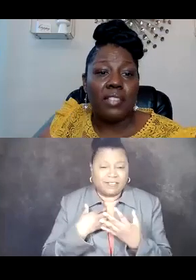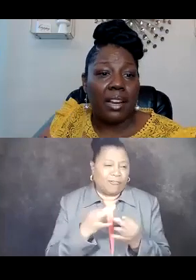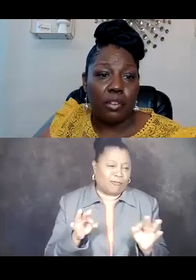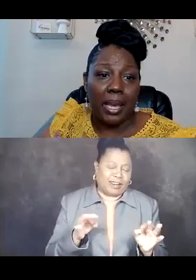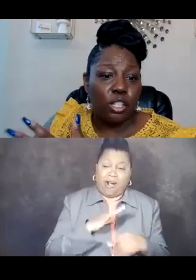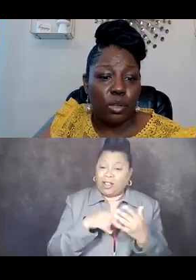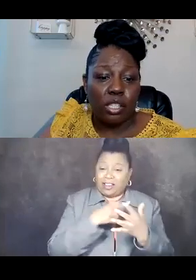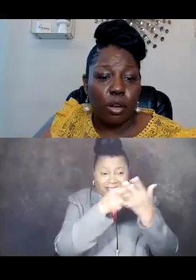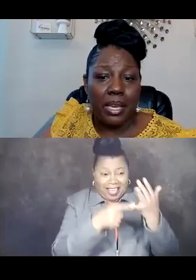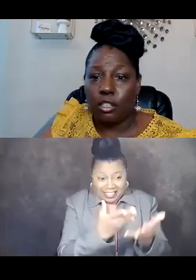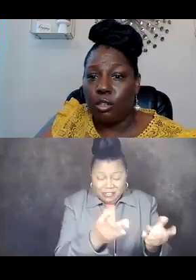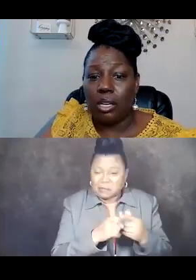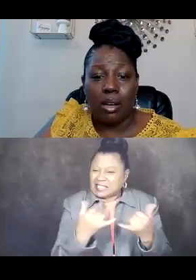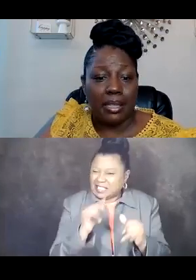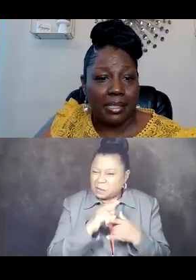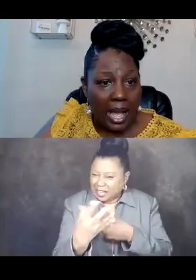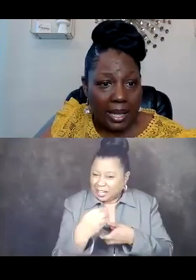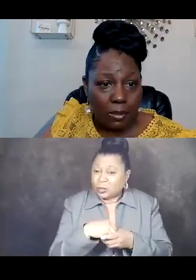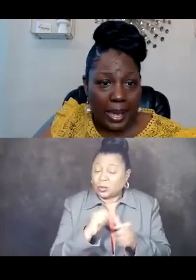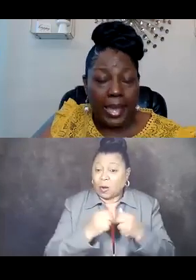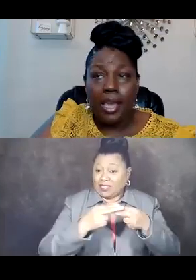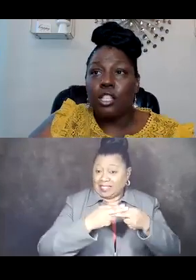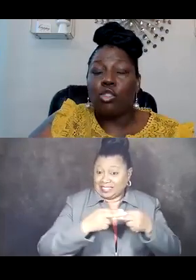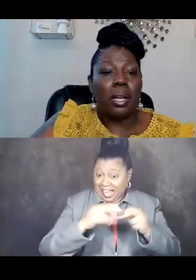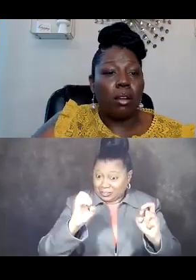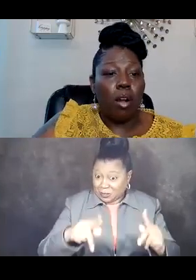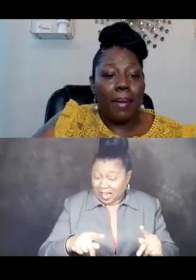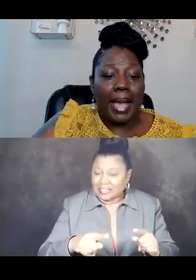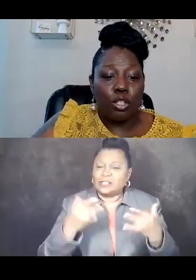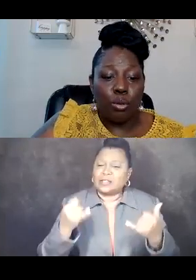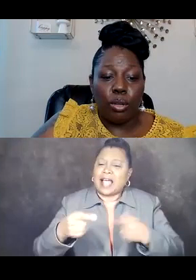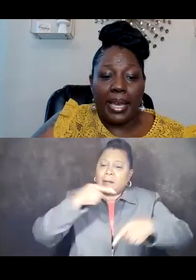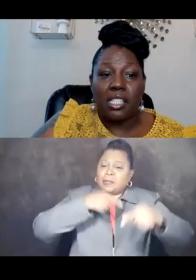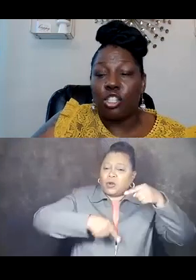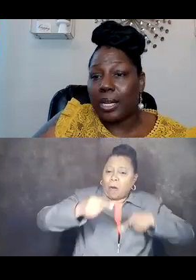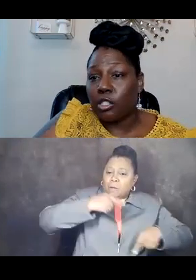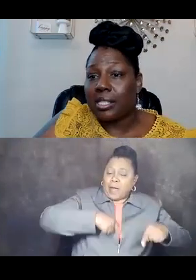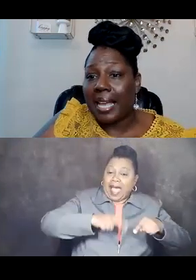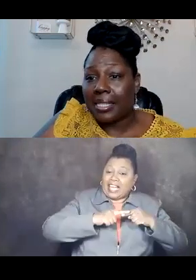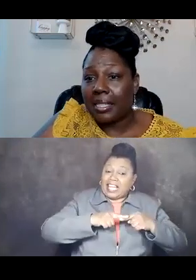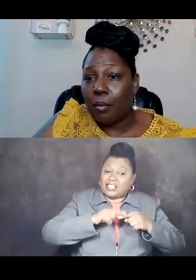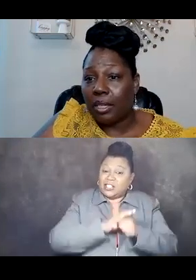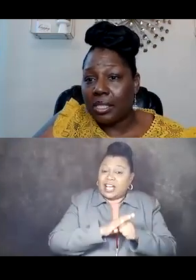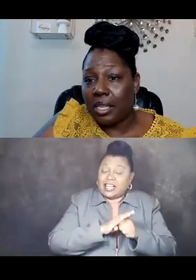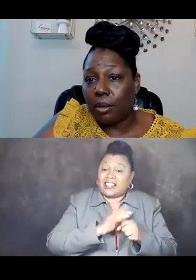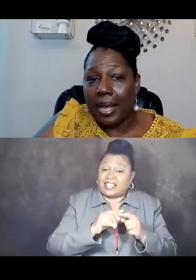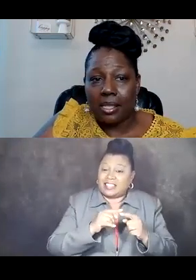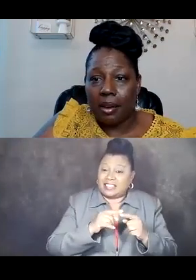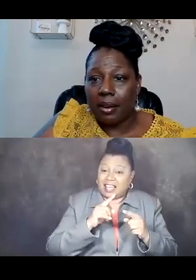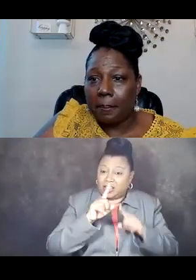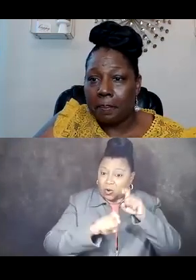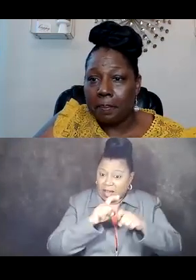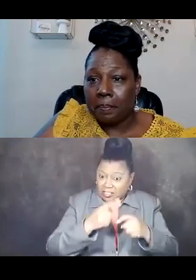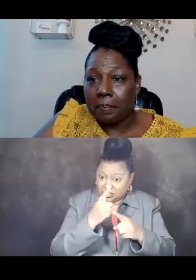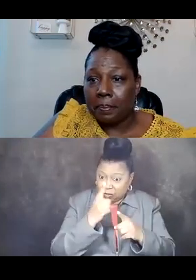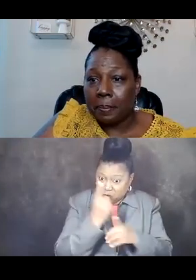All of that information will still be included on the slides, okay? So I'm gonna go back to, it's the stressor slides that they wanna see, correct,